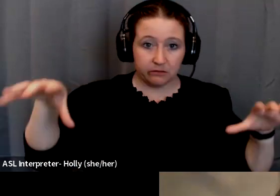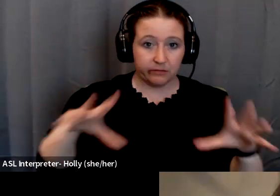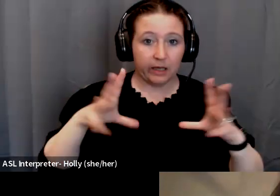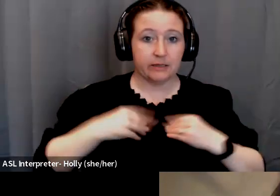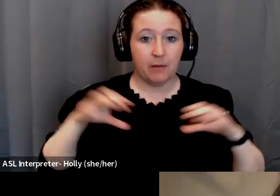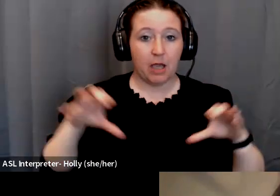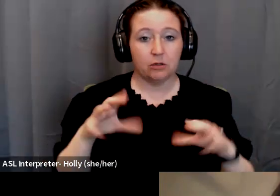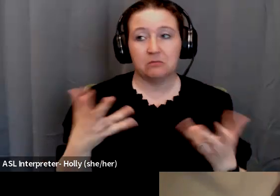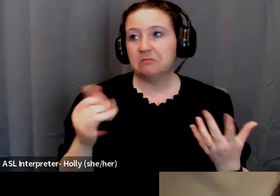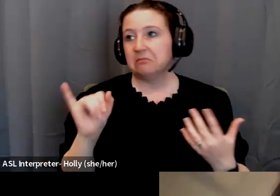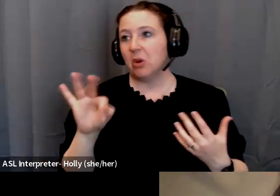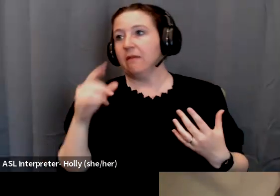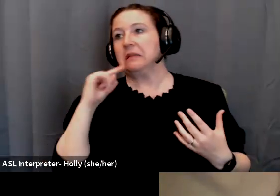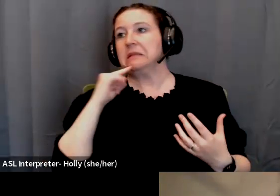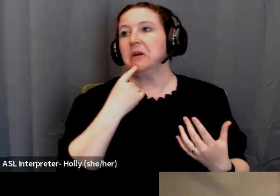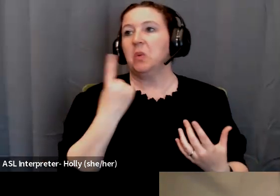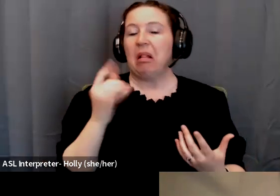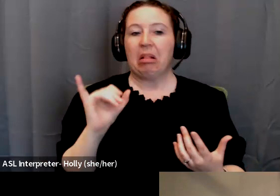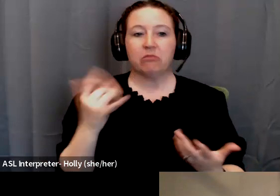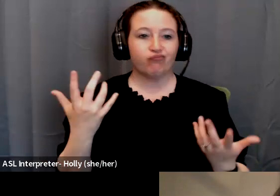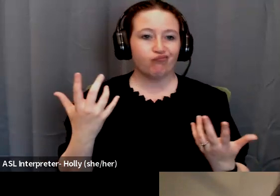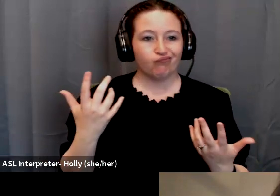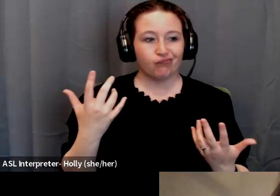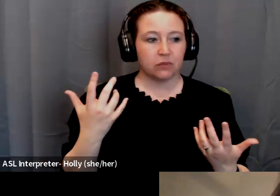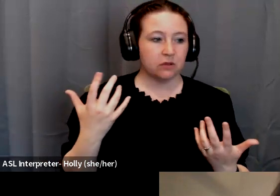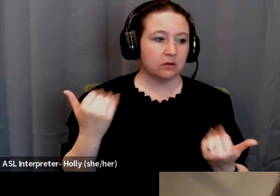really serious one, like